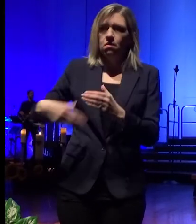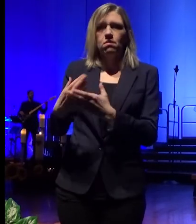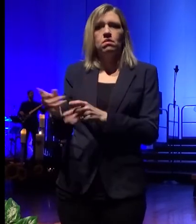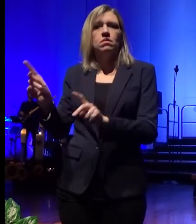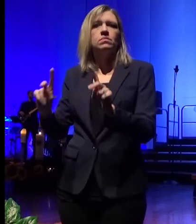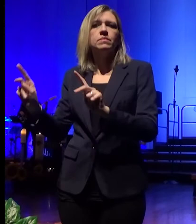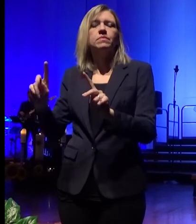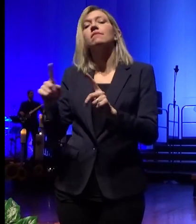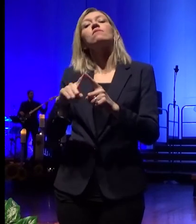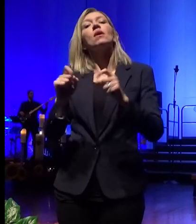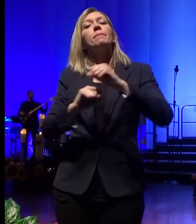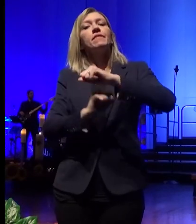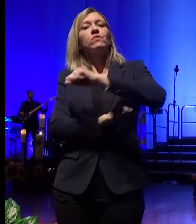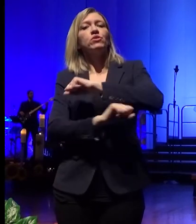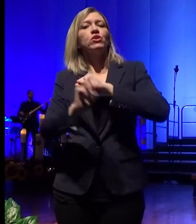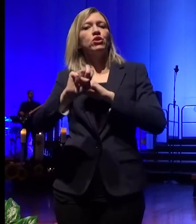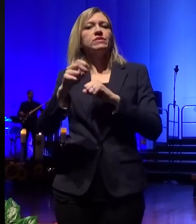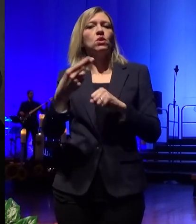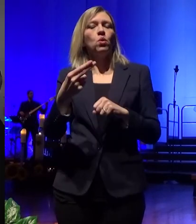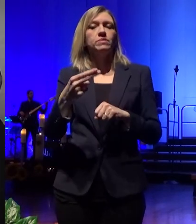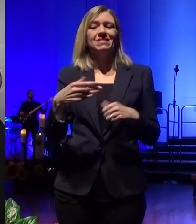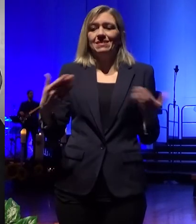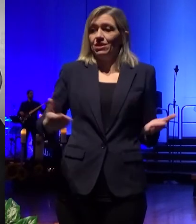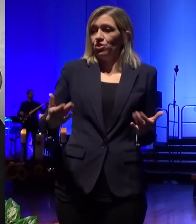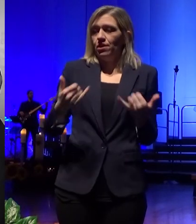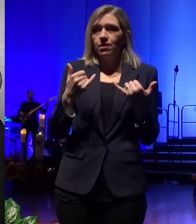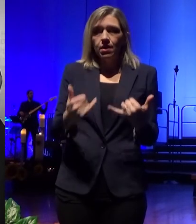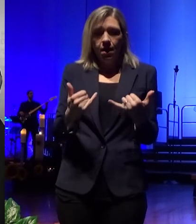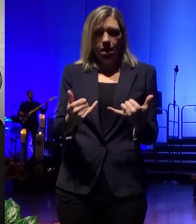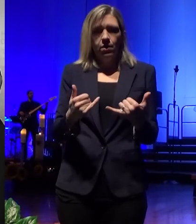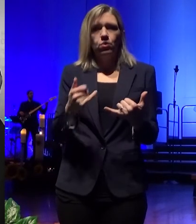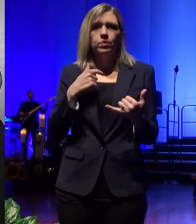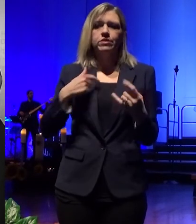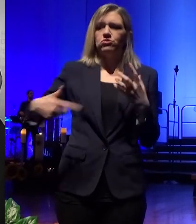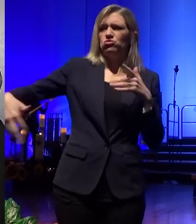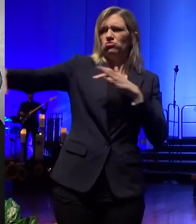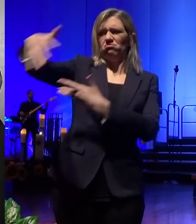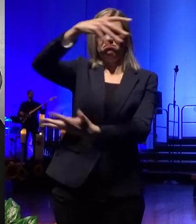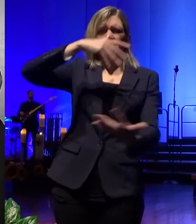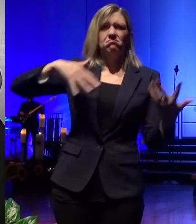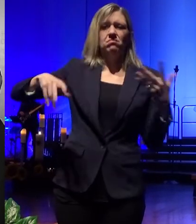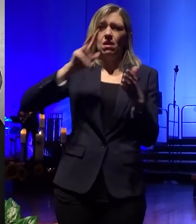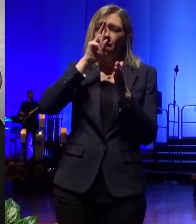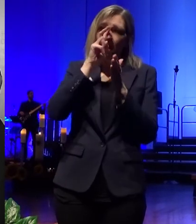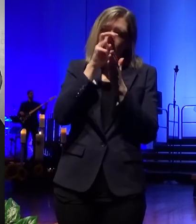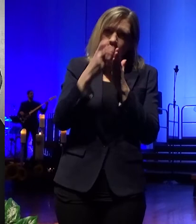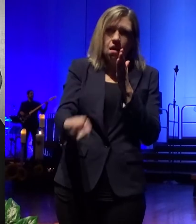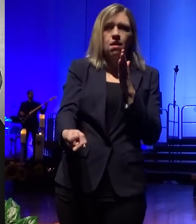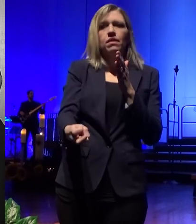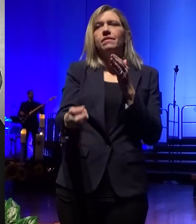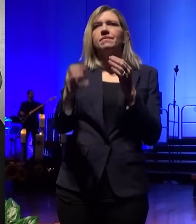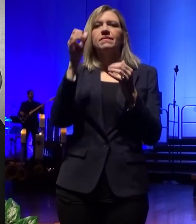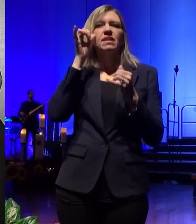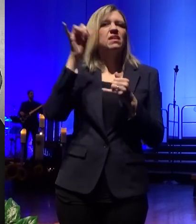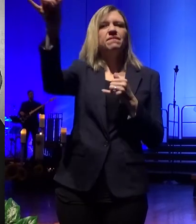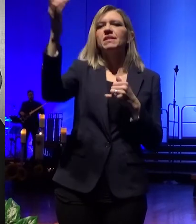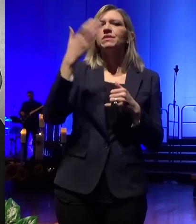From our founder, Ernest Holmes. Here and now, we are surrounded by and immersed in an infinite